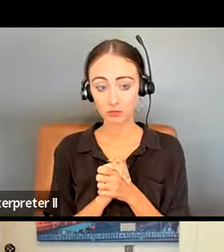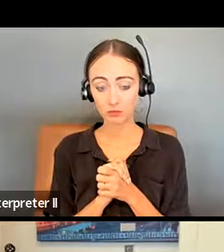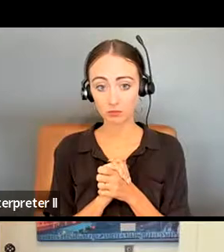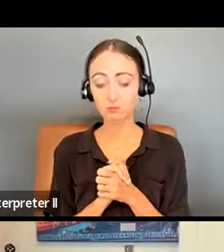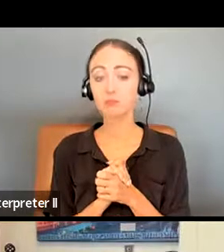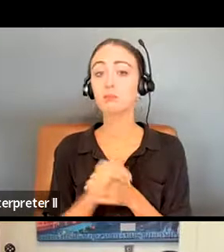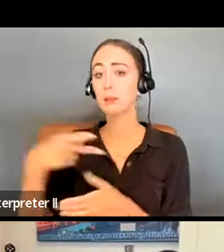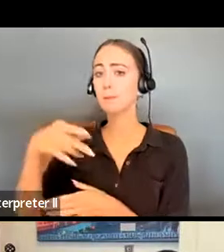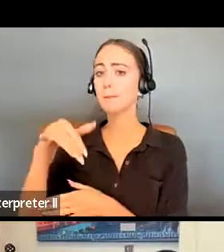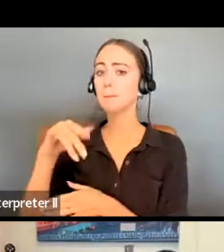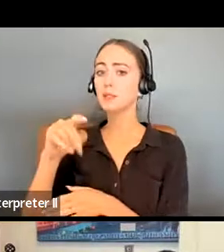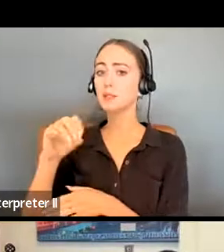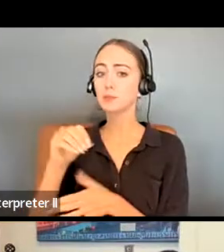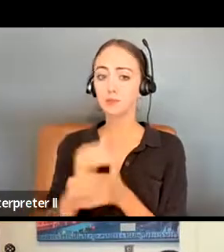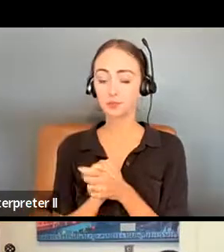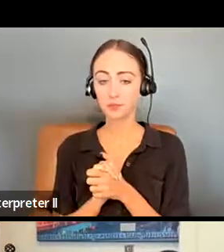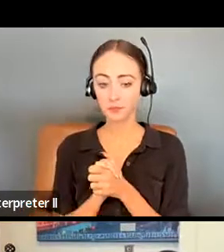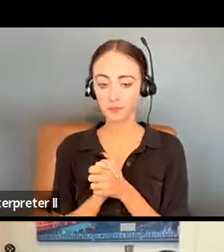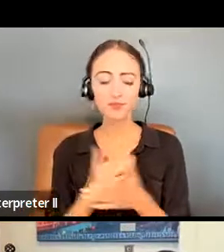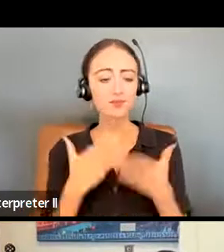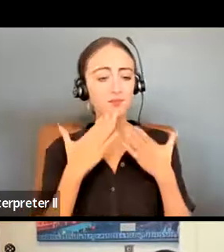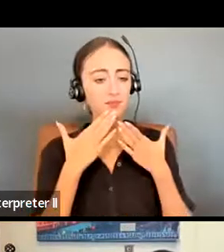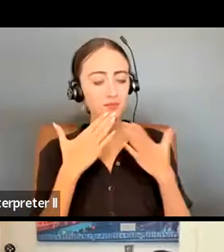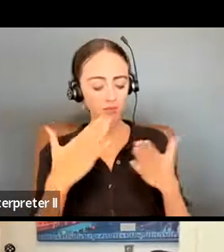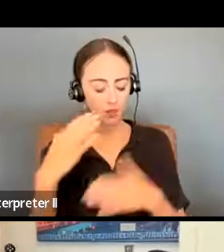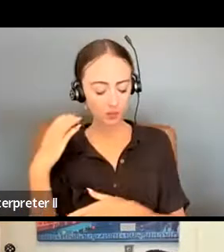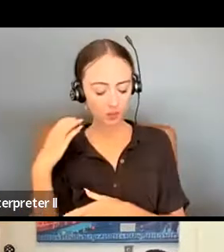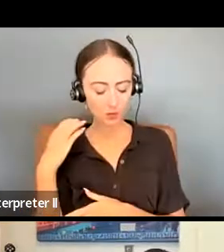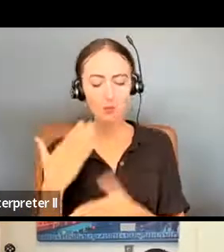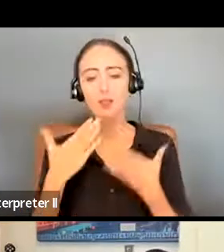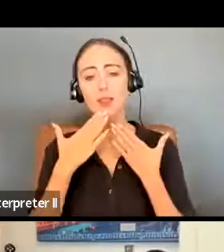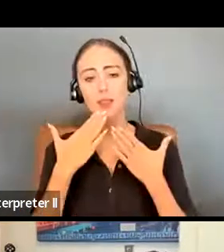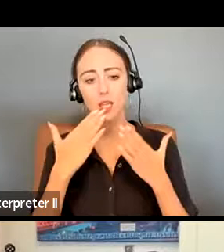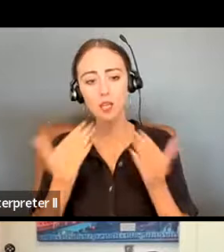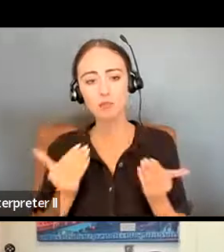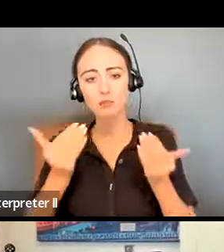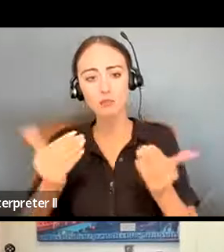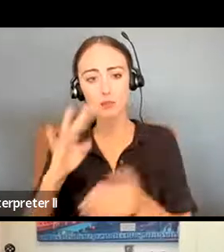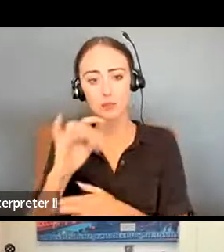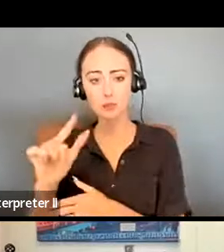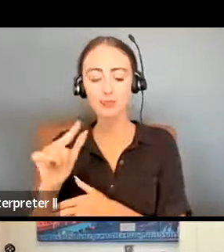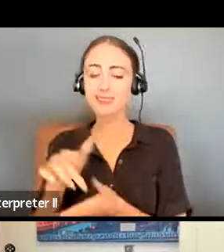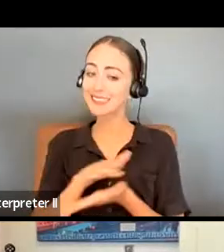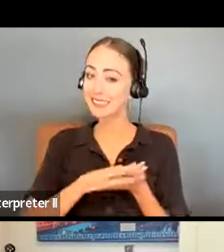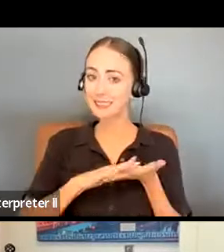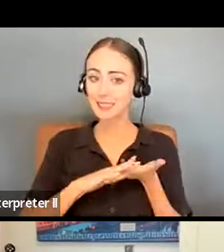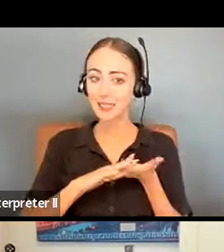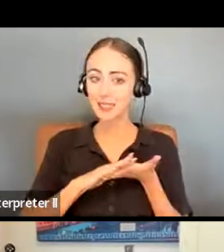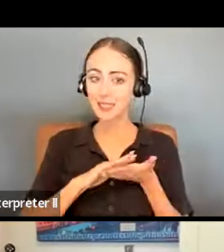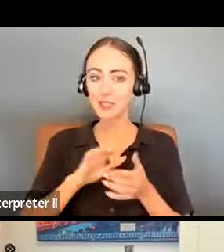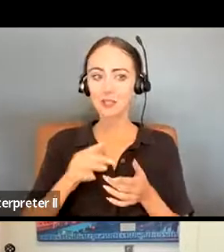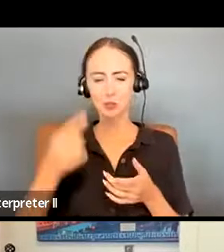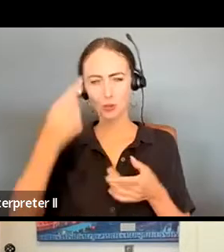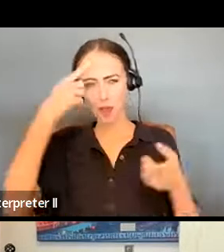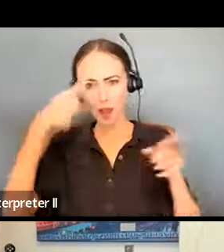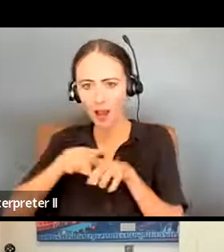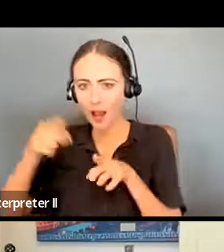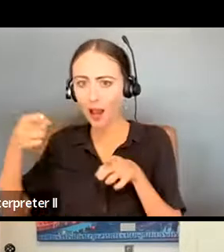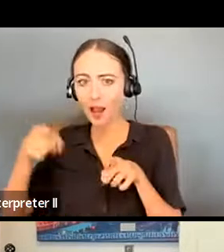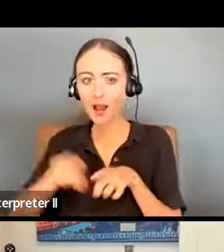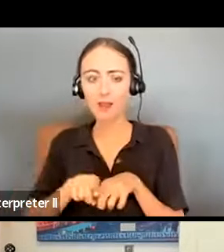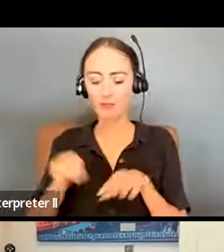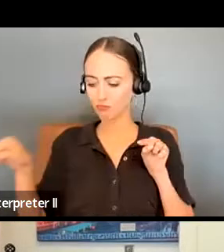Councilmember Pinto. Thank you, Chairman Mendelson. Just want to thank you for moving this bill. It's always nice when there's agreement